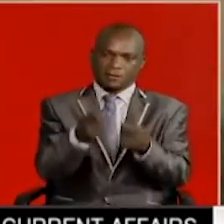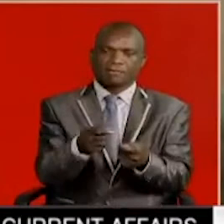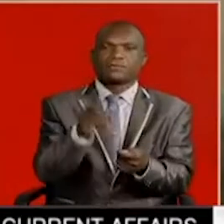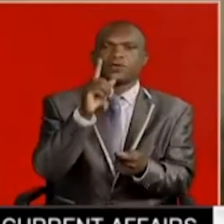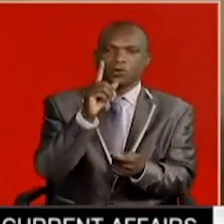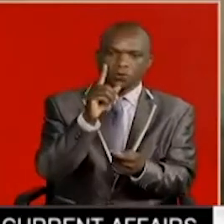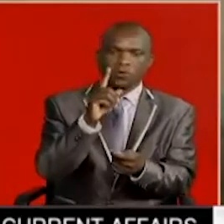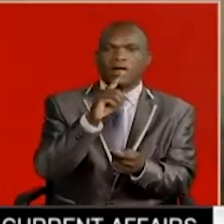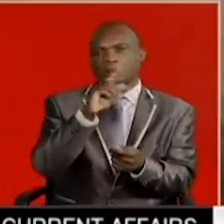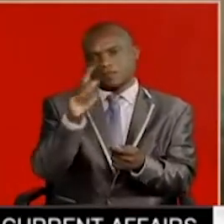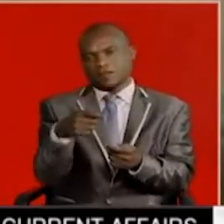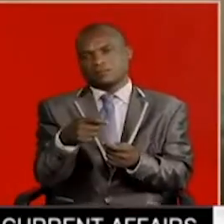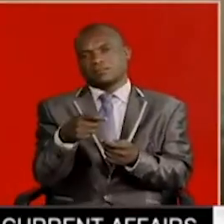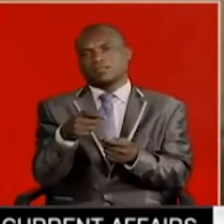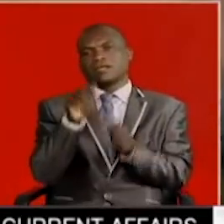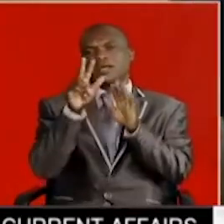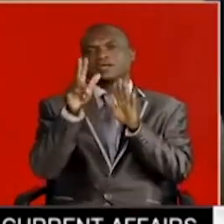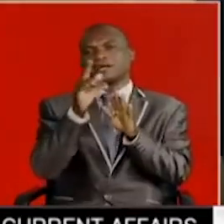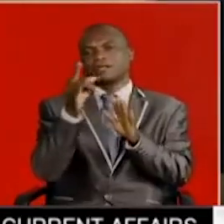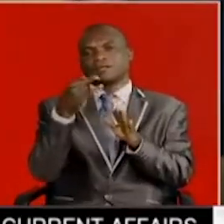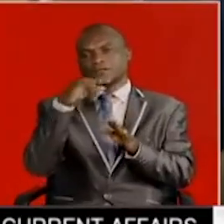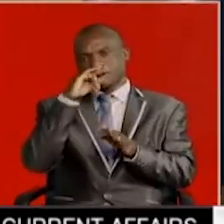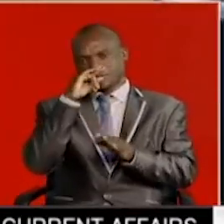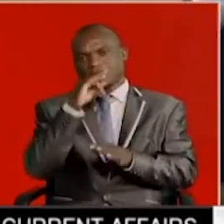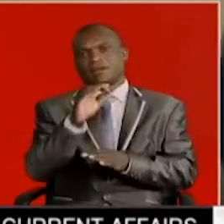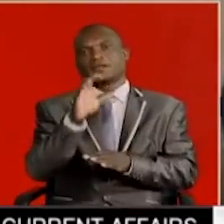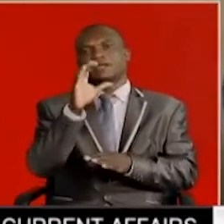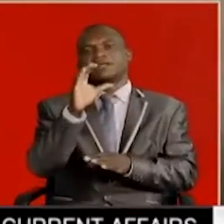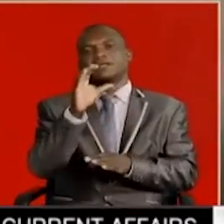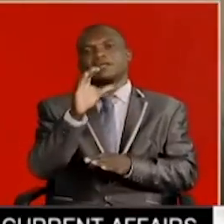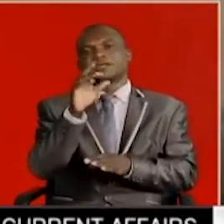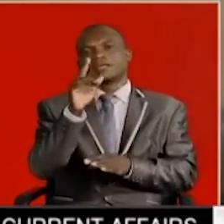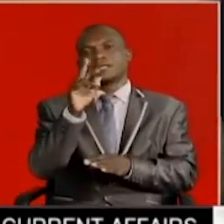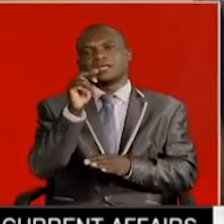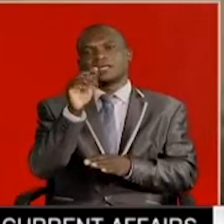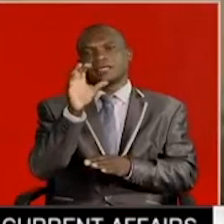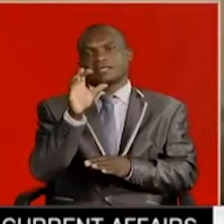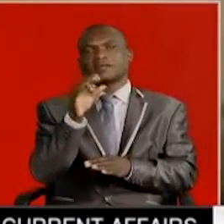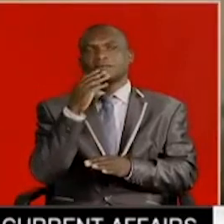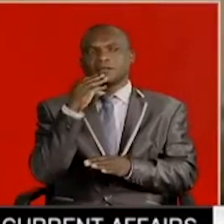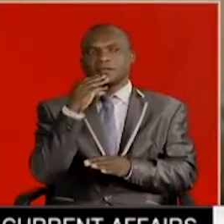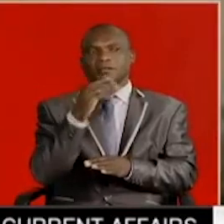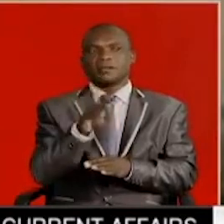1,800 delivery facilities. We are now talking the ward level